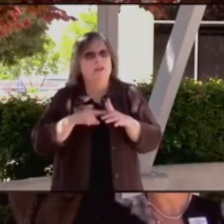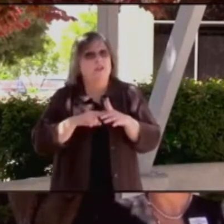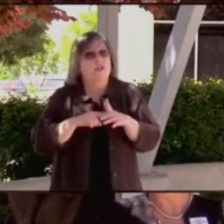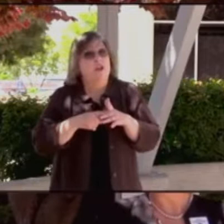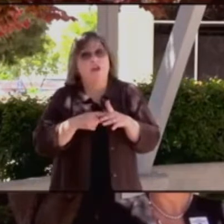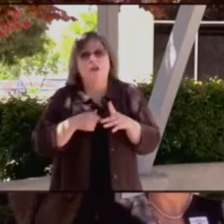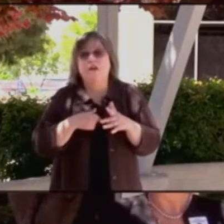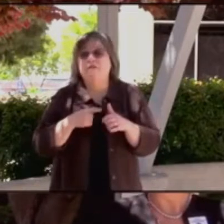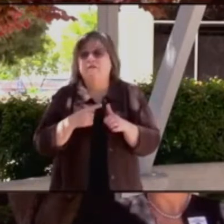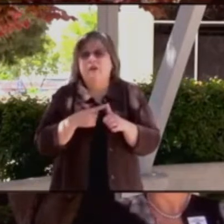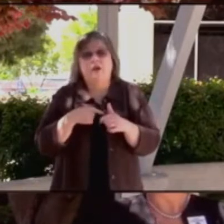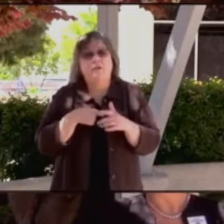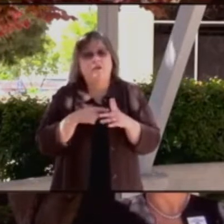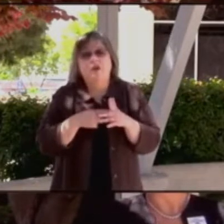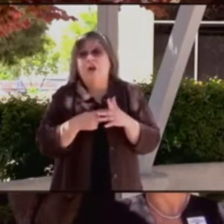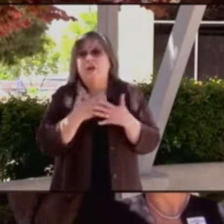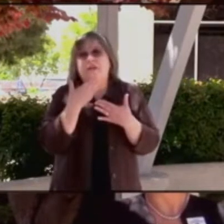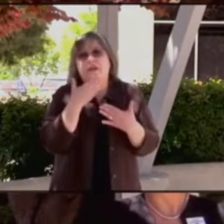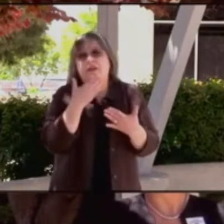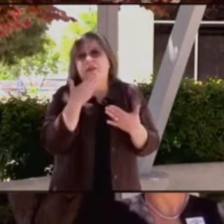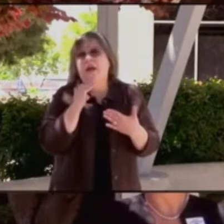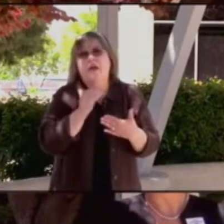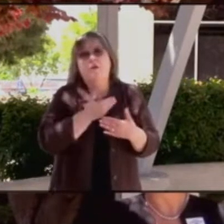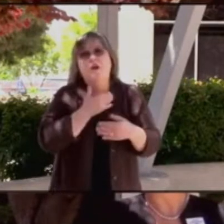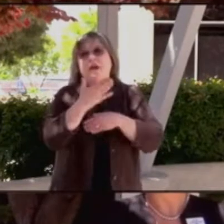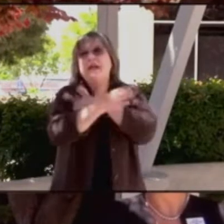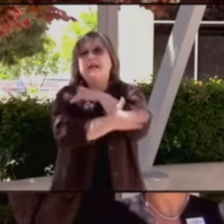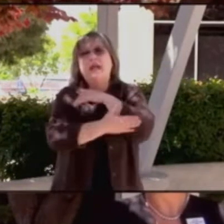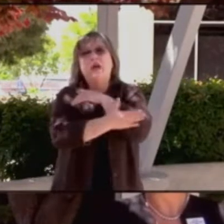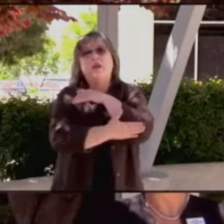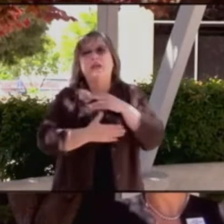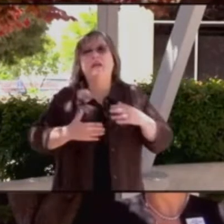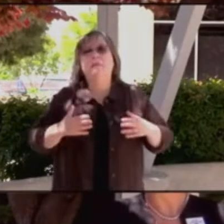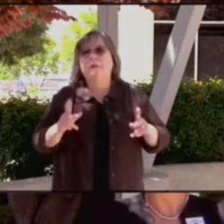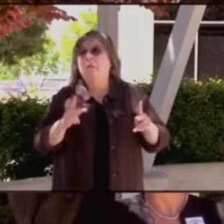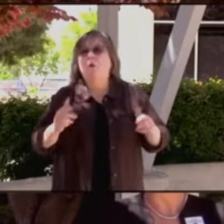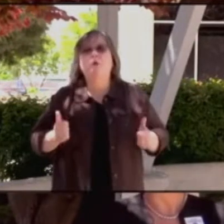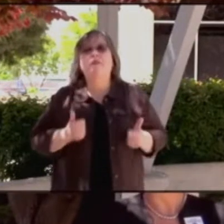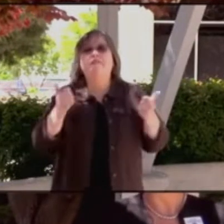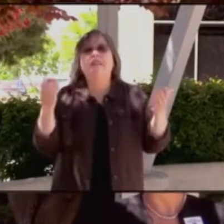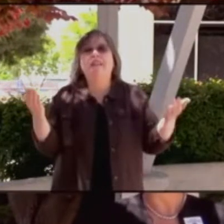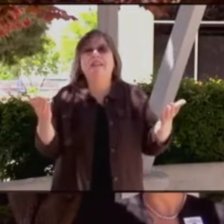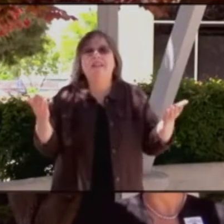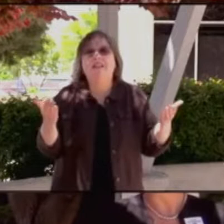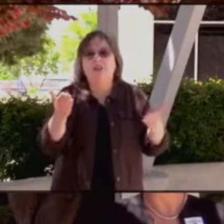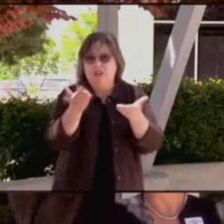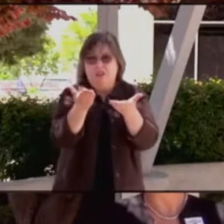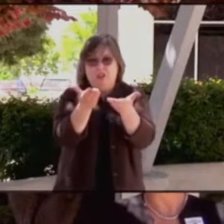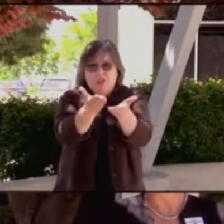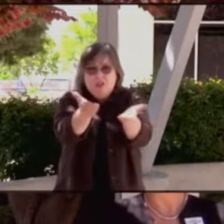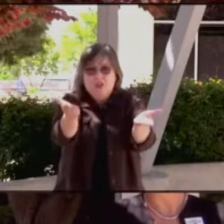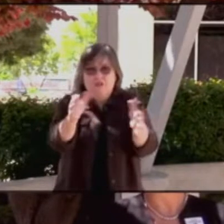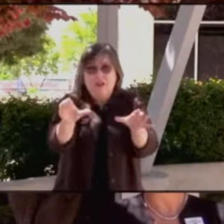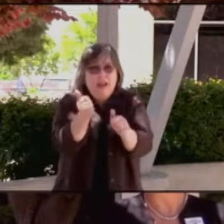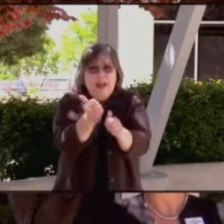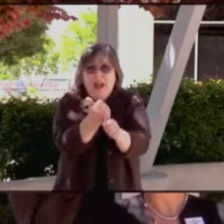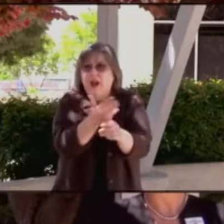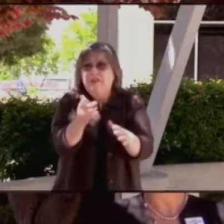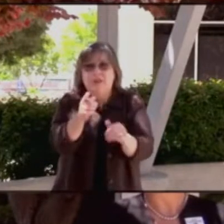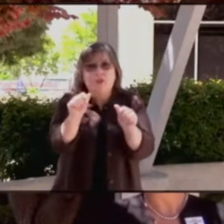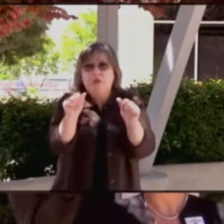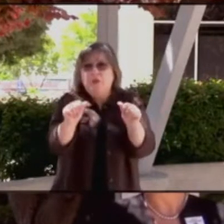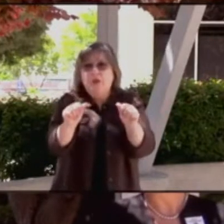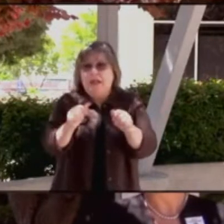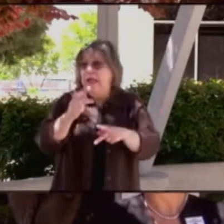of gratitude to all of our county residents. You have done everything you possibly could to keep our community